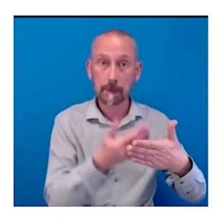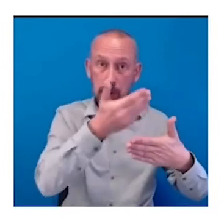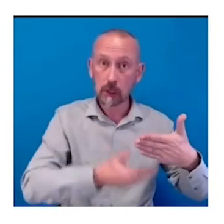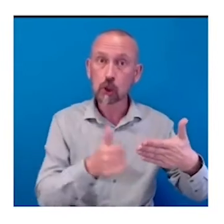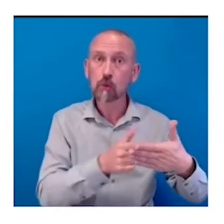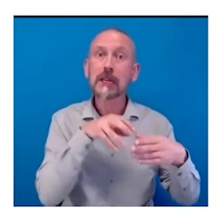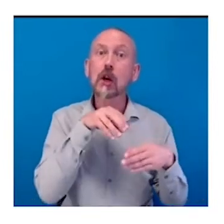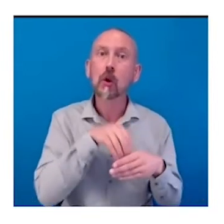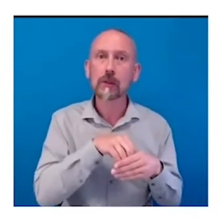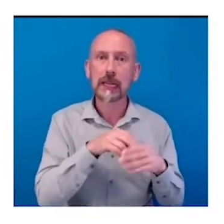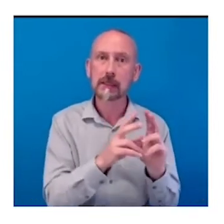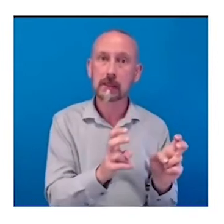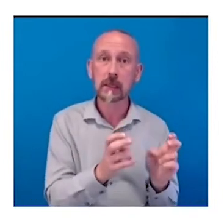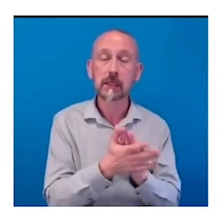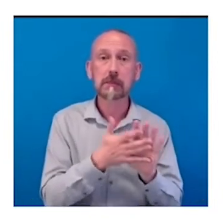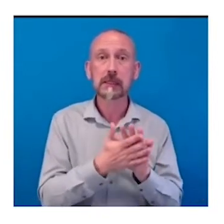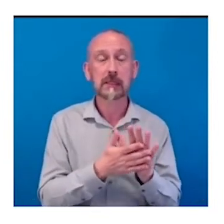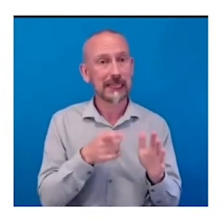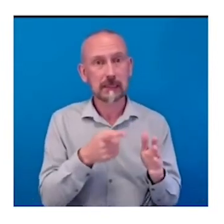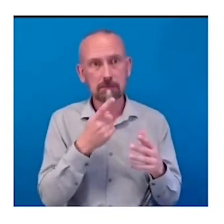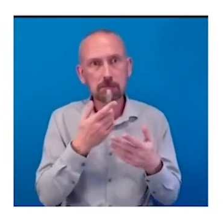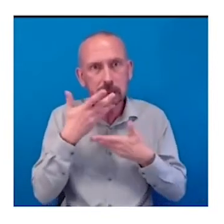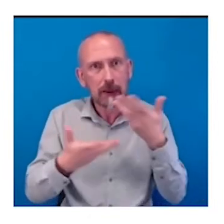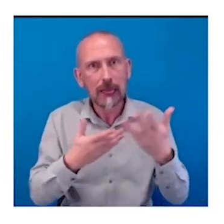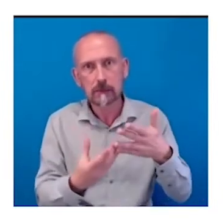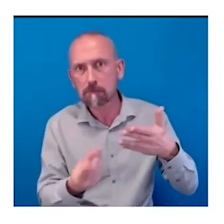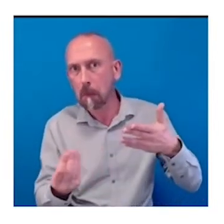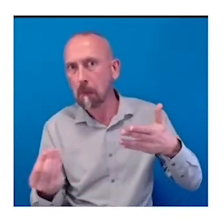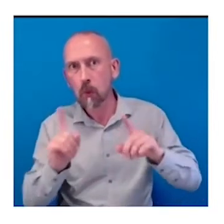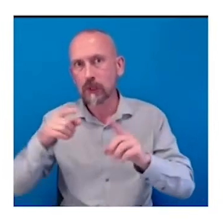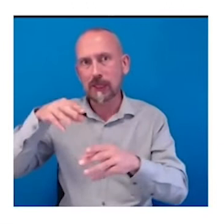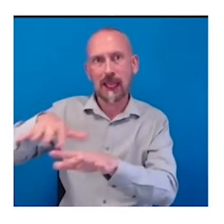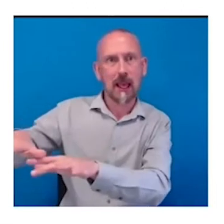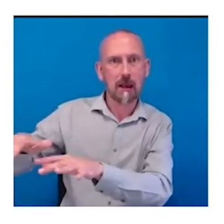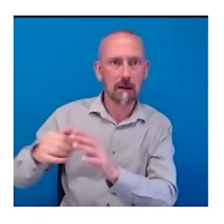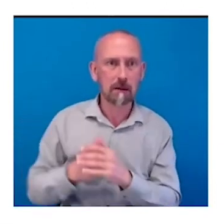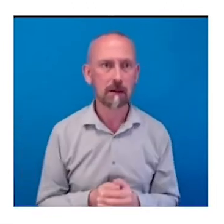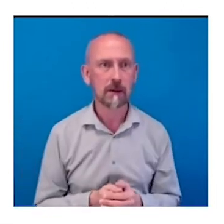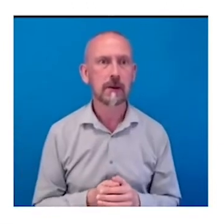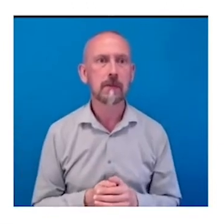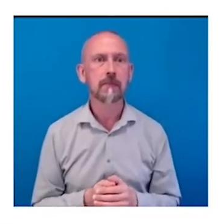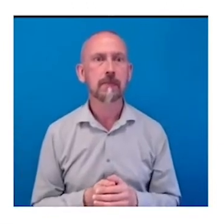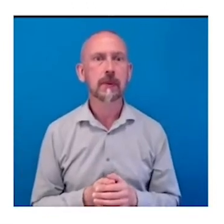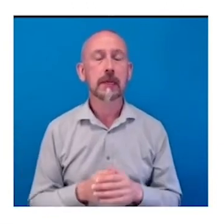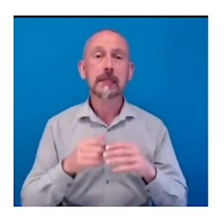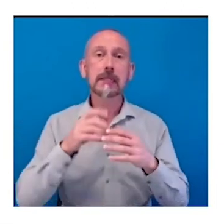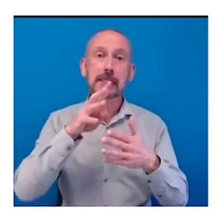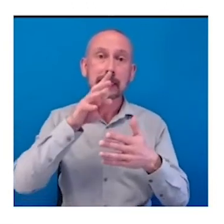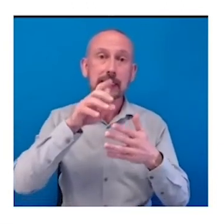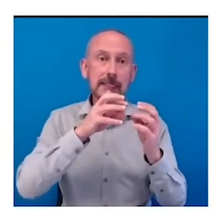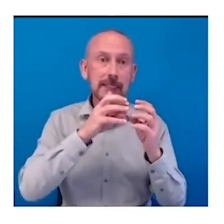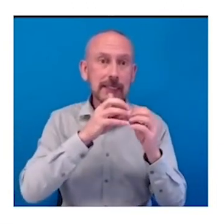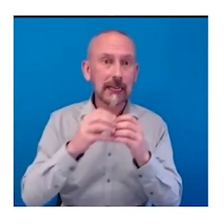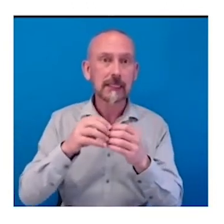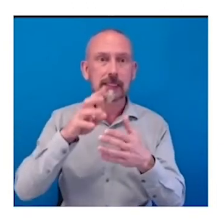is a worksheet that defines what's out in the rest of them. Insert all text and data with the logical path that a keyboard user